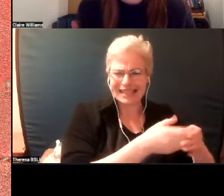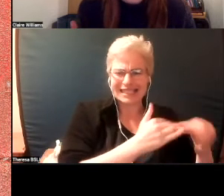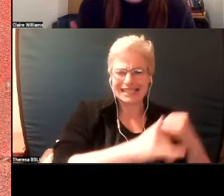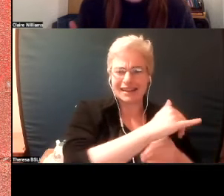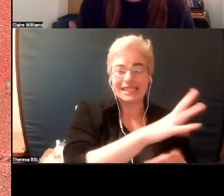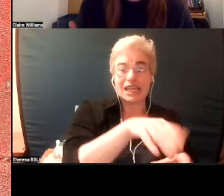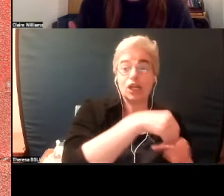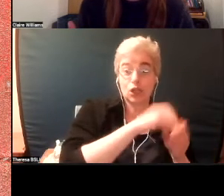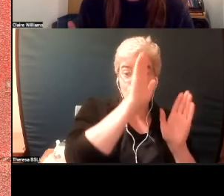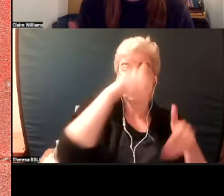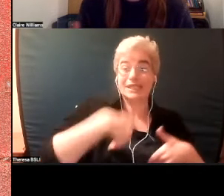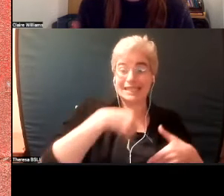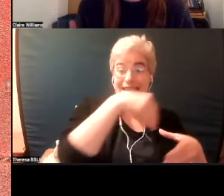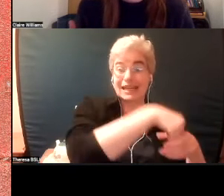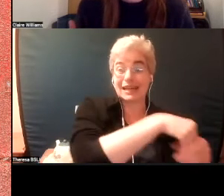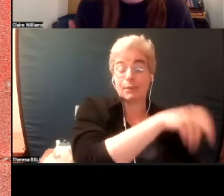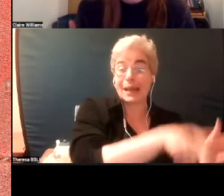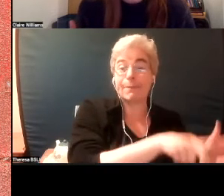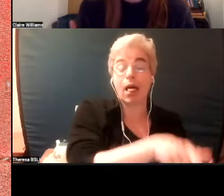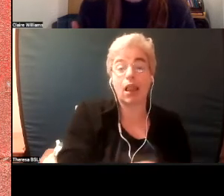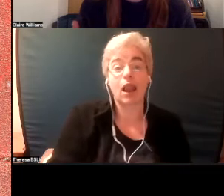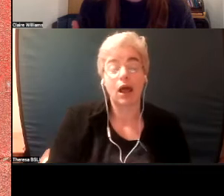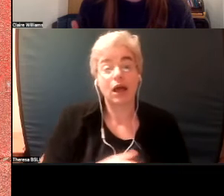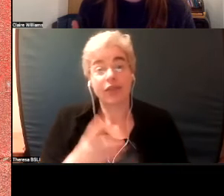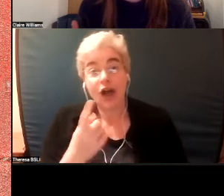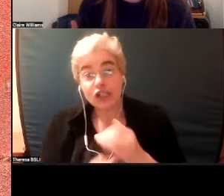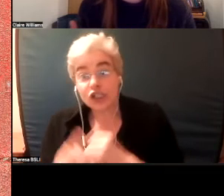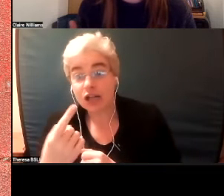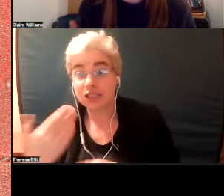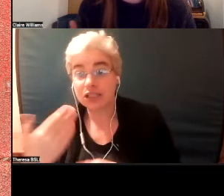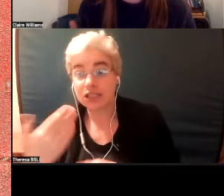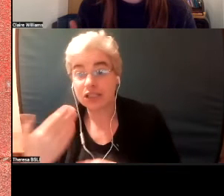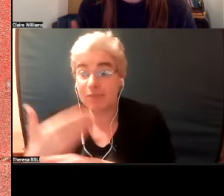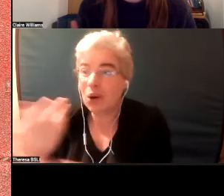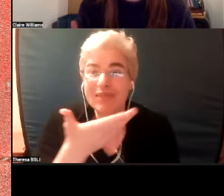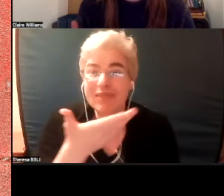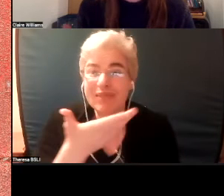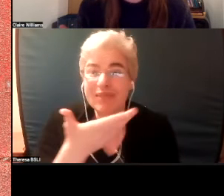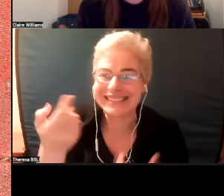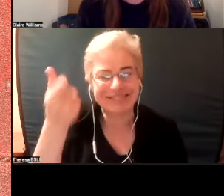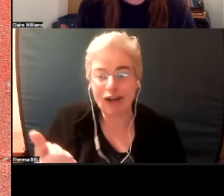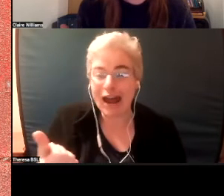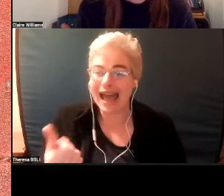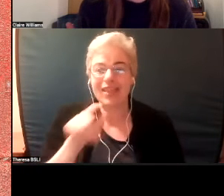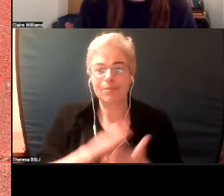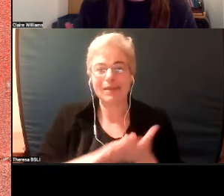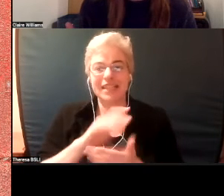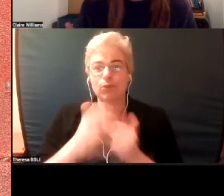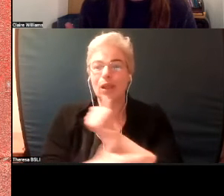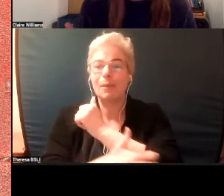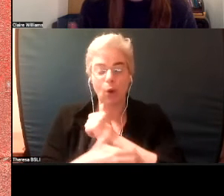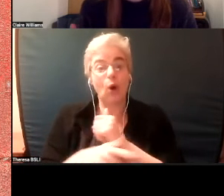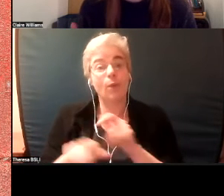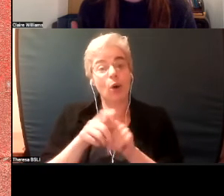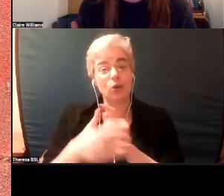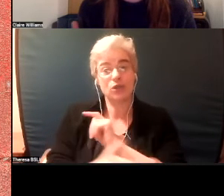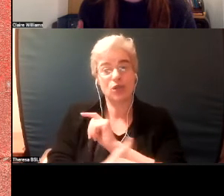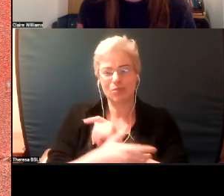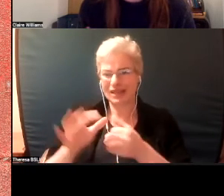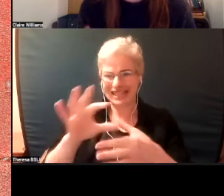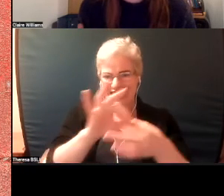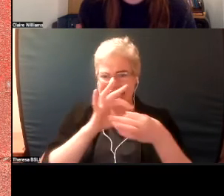include autistic people, not only because their chances of employment are so poor that they're likely to be hard up, but because they are poor of the